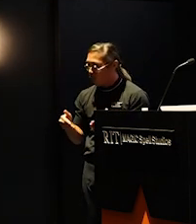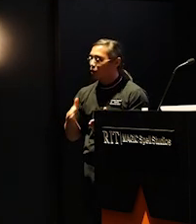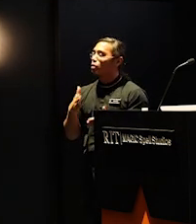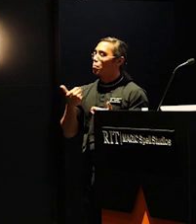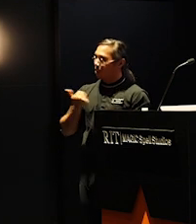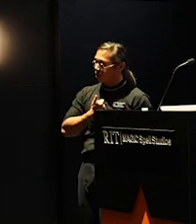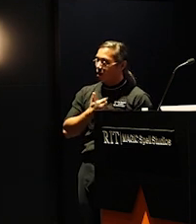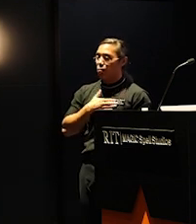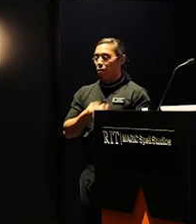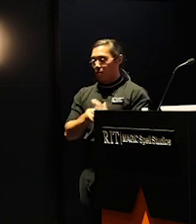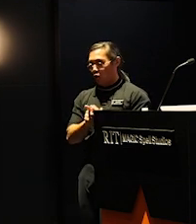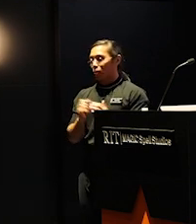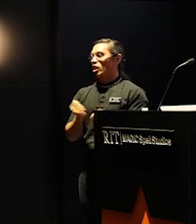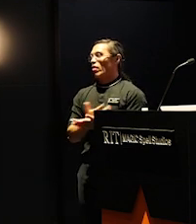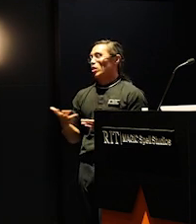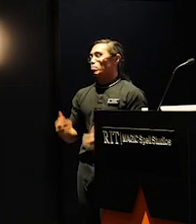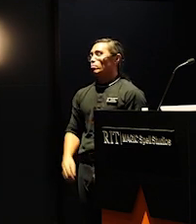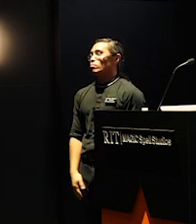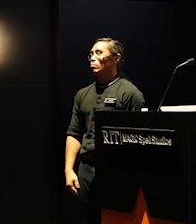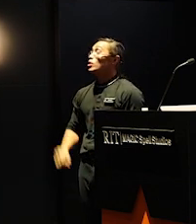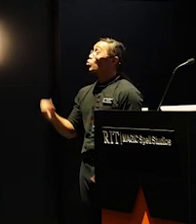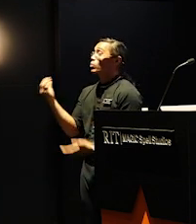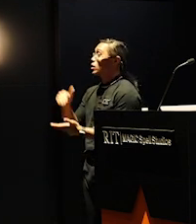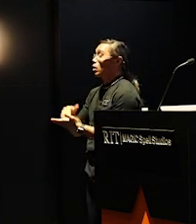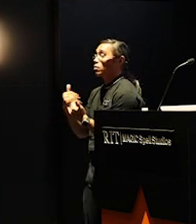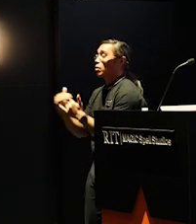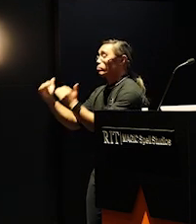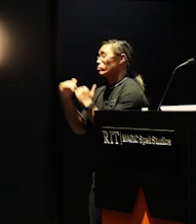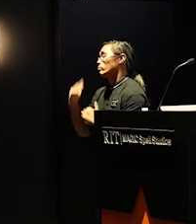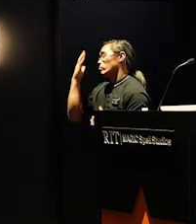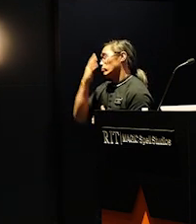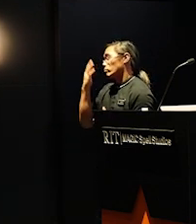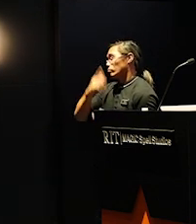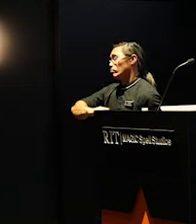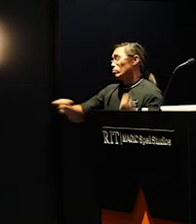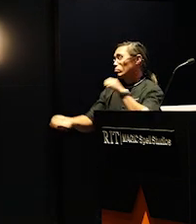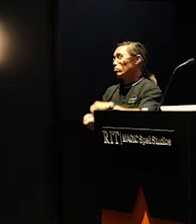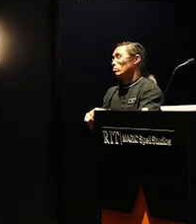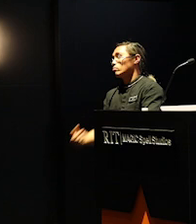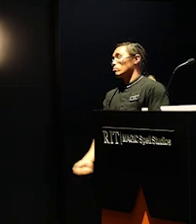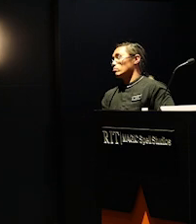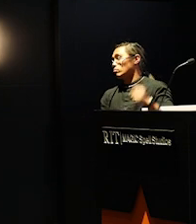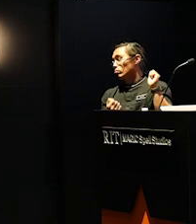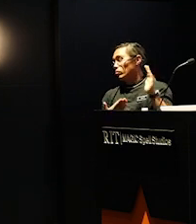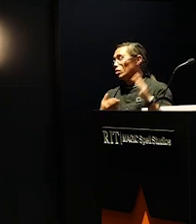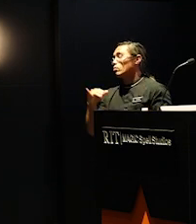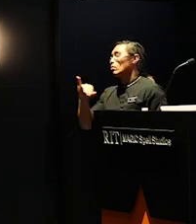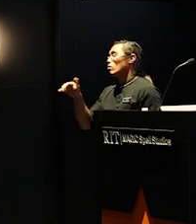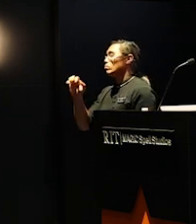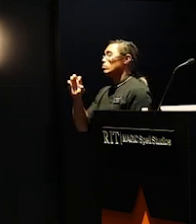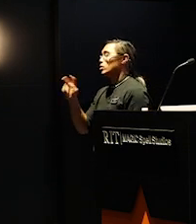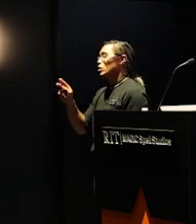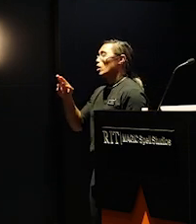turned off. Okay, we're good over here. The aesthetic evolves. This is Jackrabbit Club. This was a